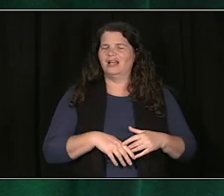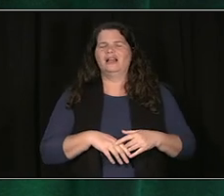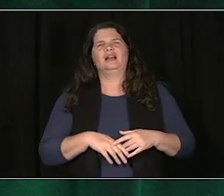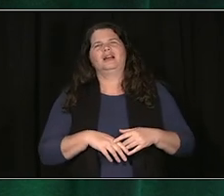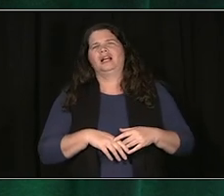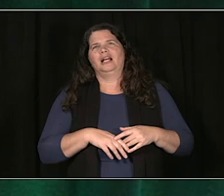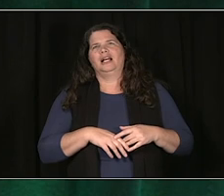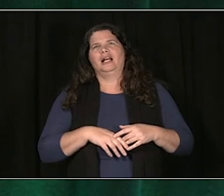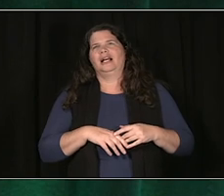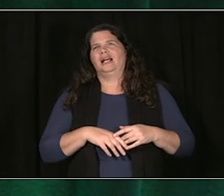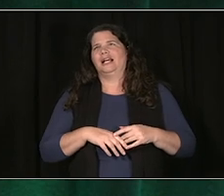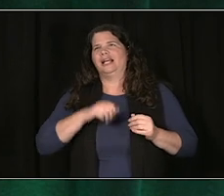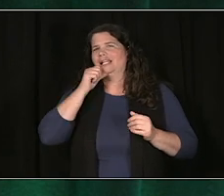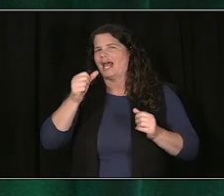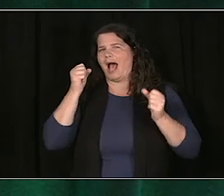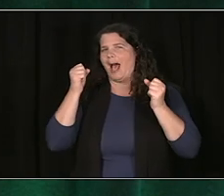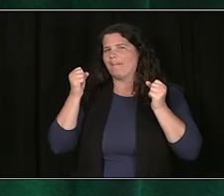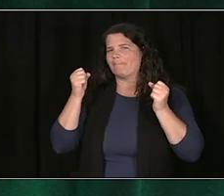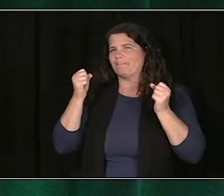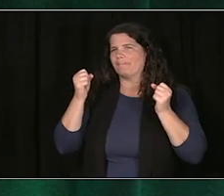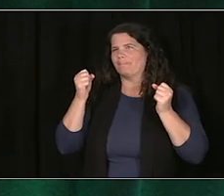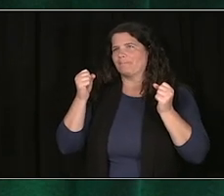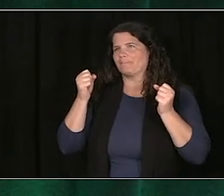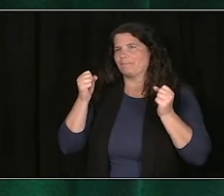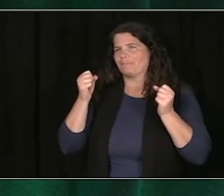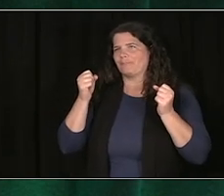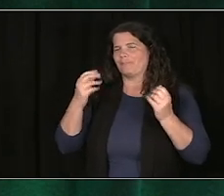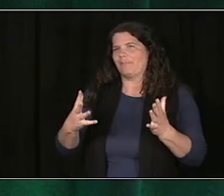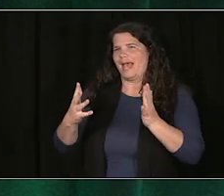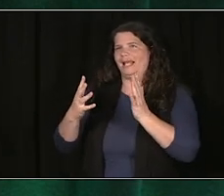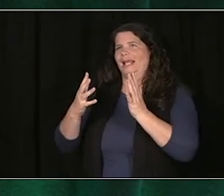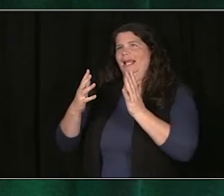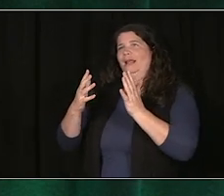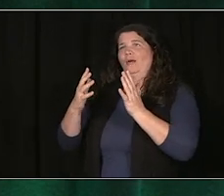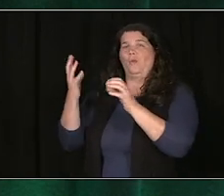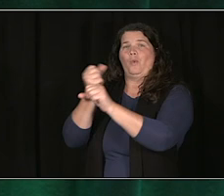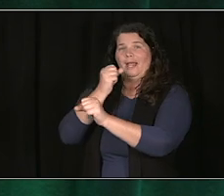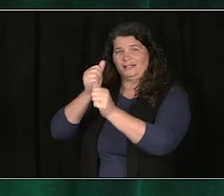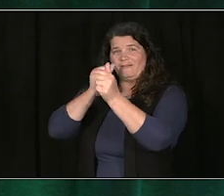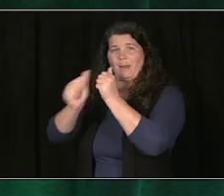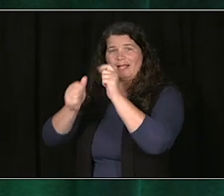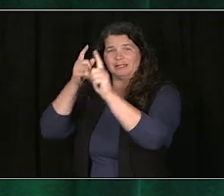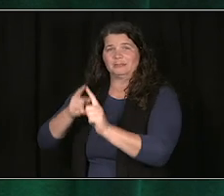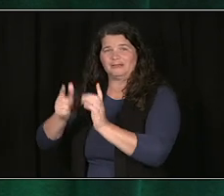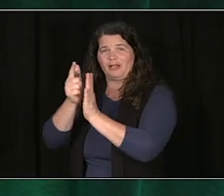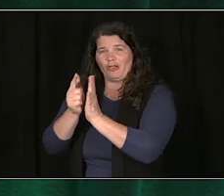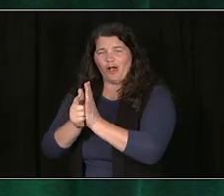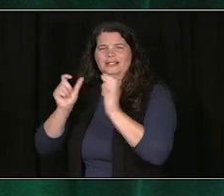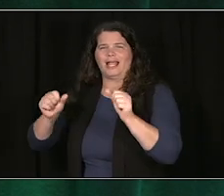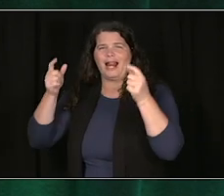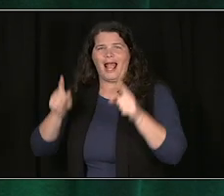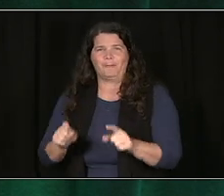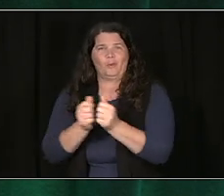legislative wins that I've had in my career that have not been through a coalition, creating a coalition. And so I'm